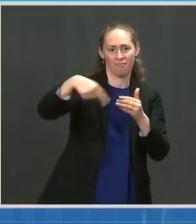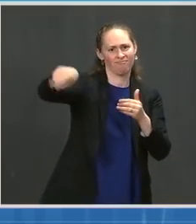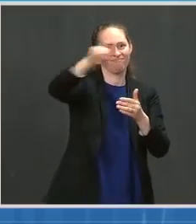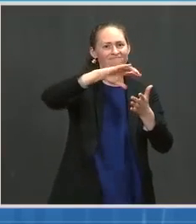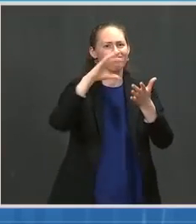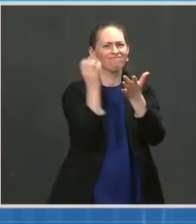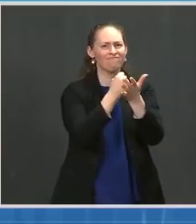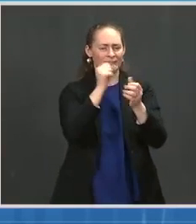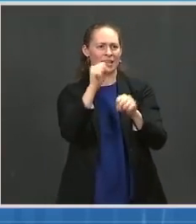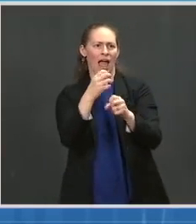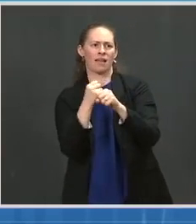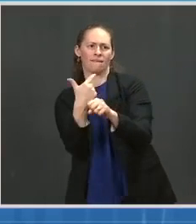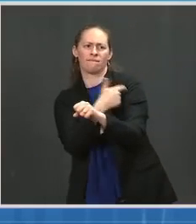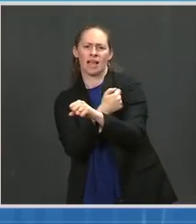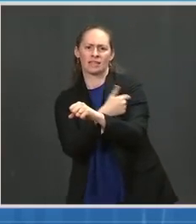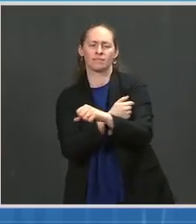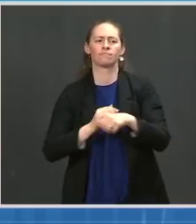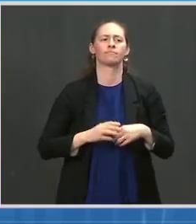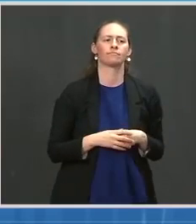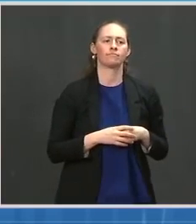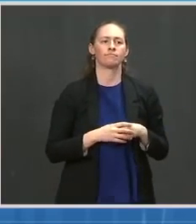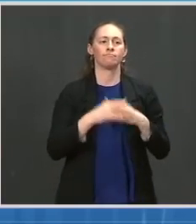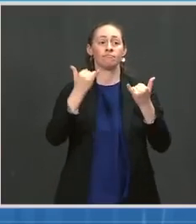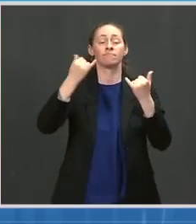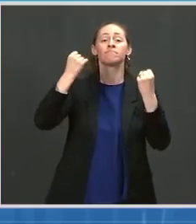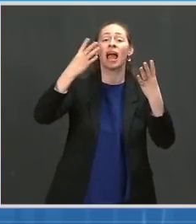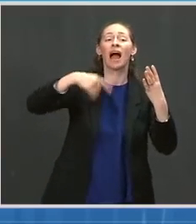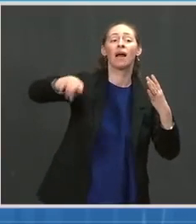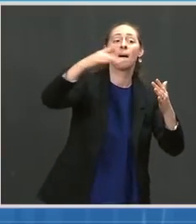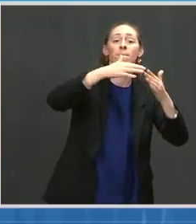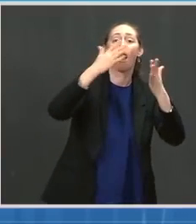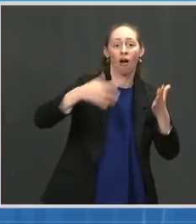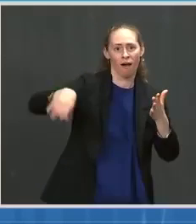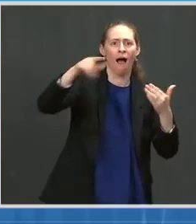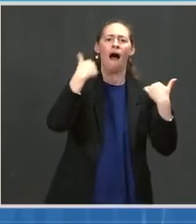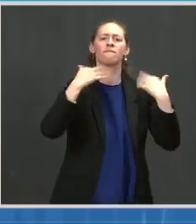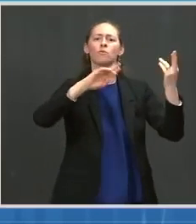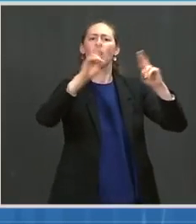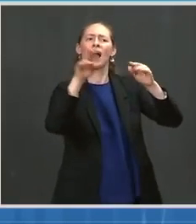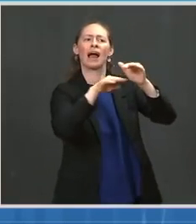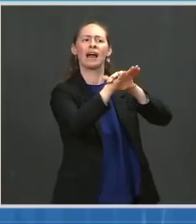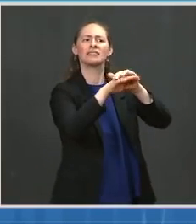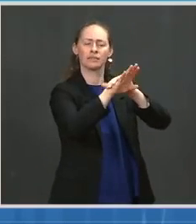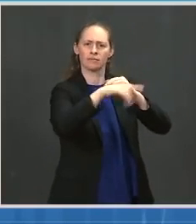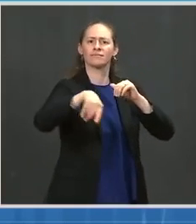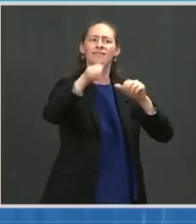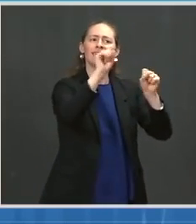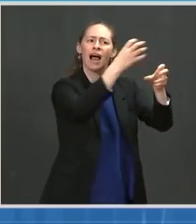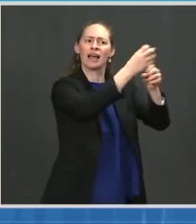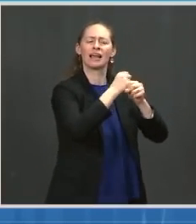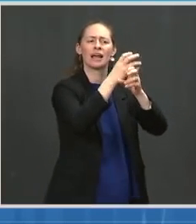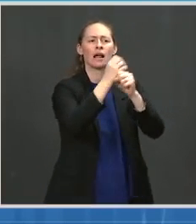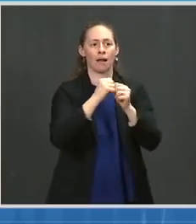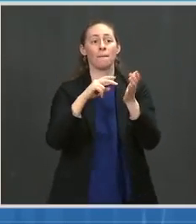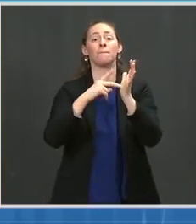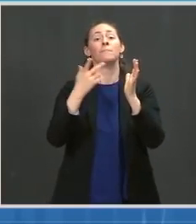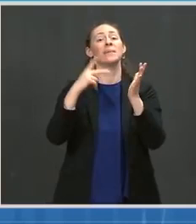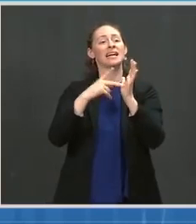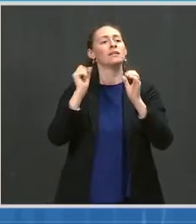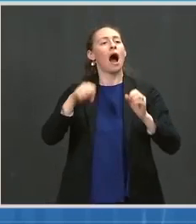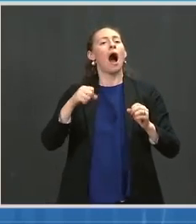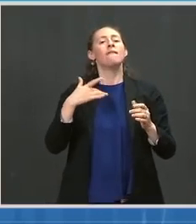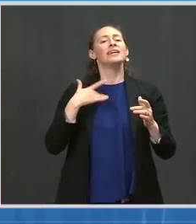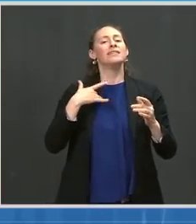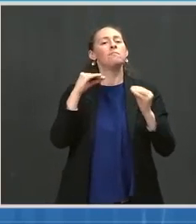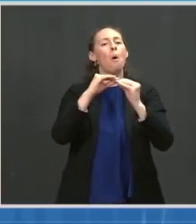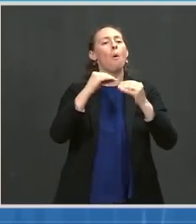more Americans gain access to the vaccine, I'm happy to share that vaccine confidence is rising across the country. In December, a